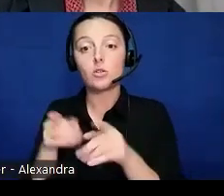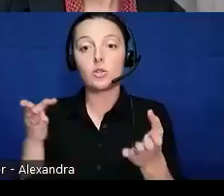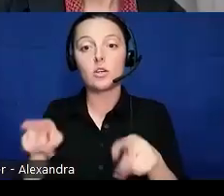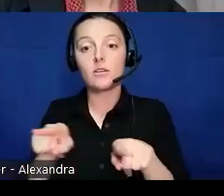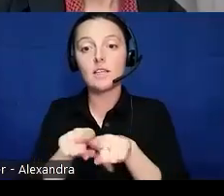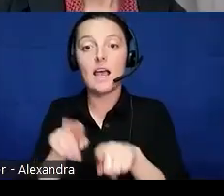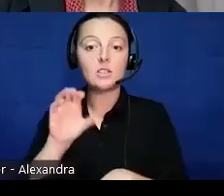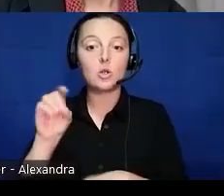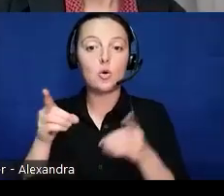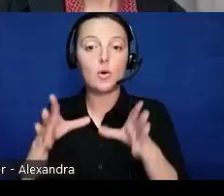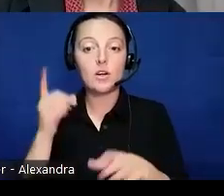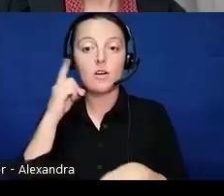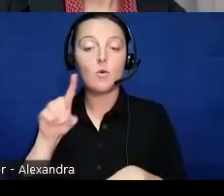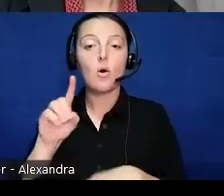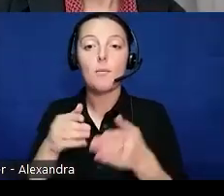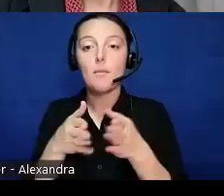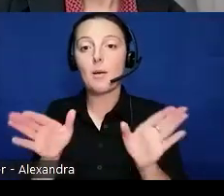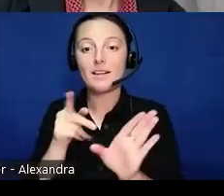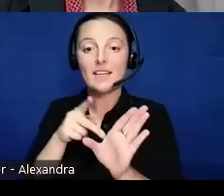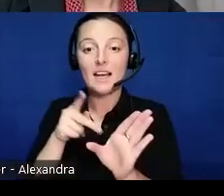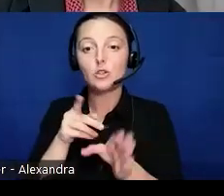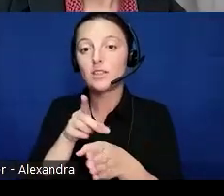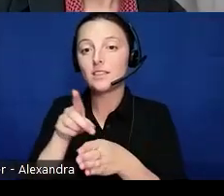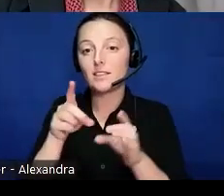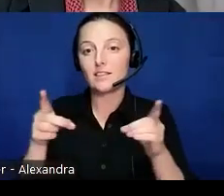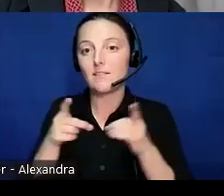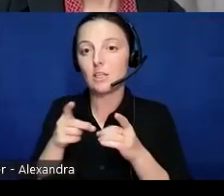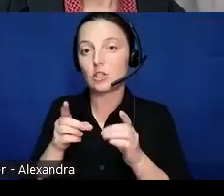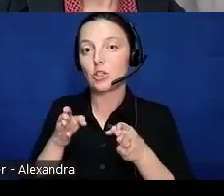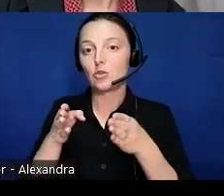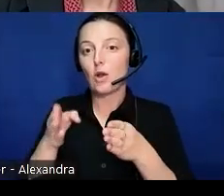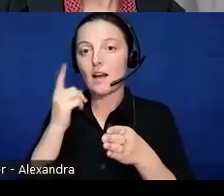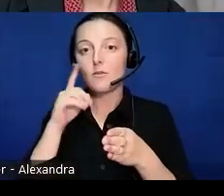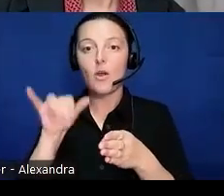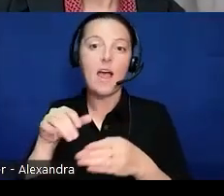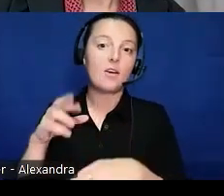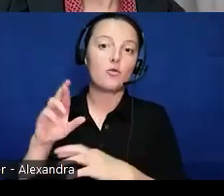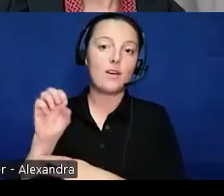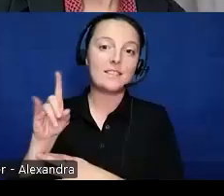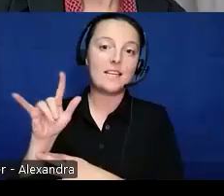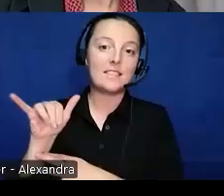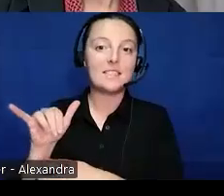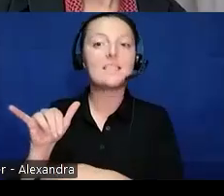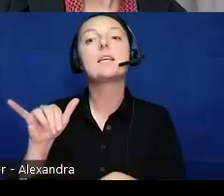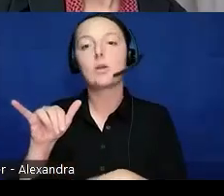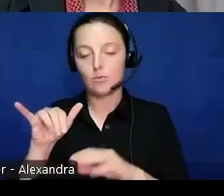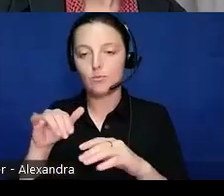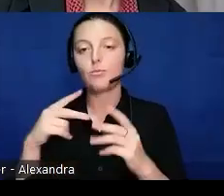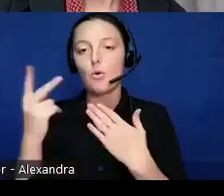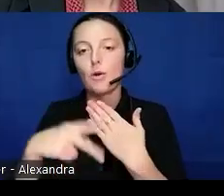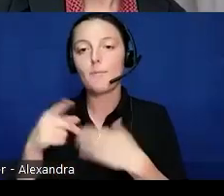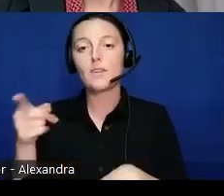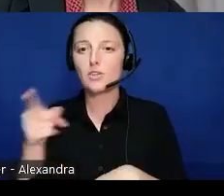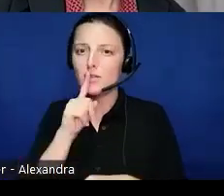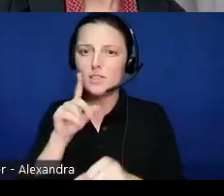Psychiatry Division track within the Psychiatry Residency Program. She has really dedicated her life to working with